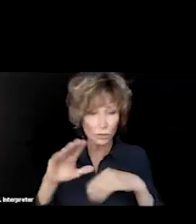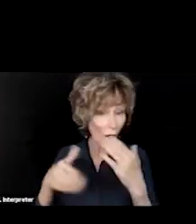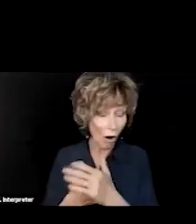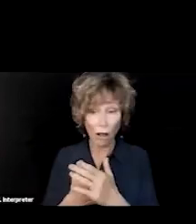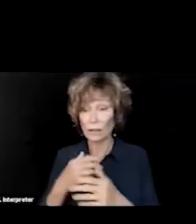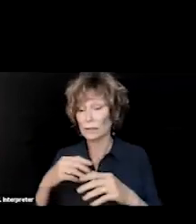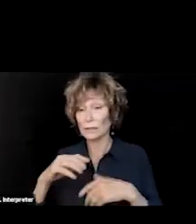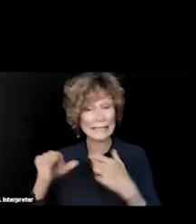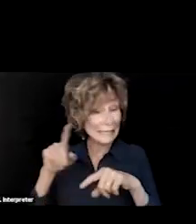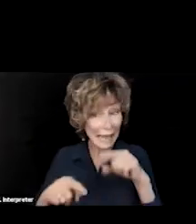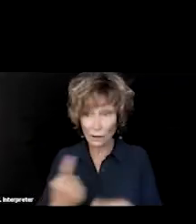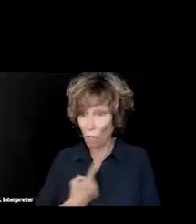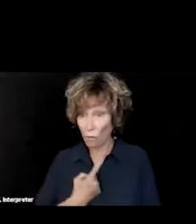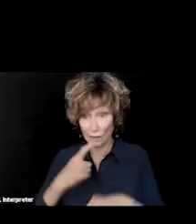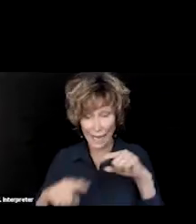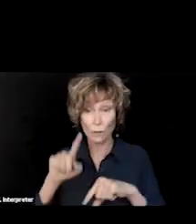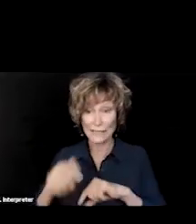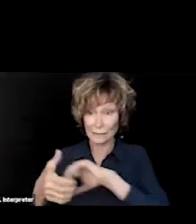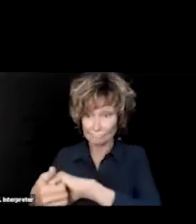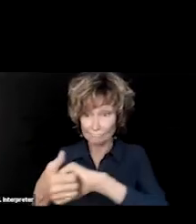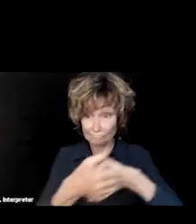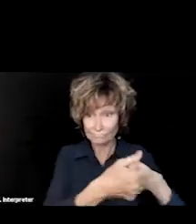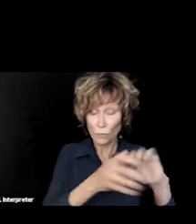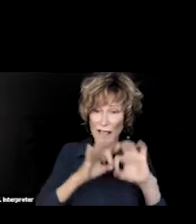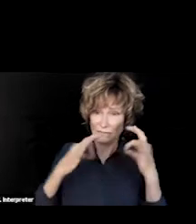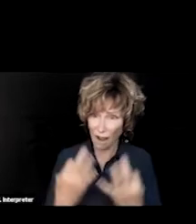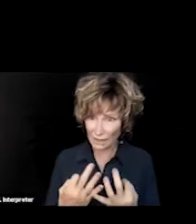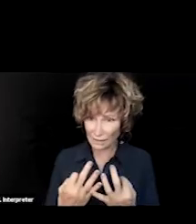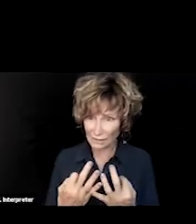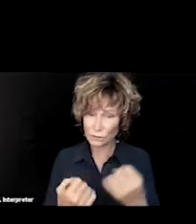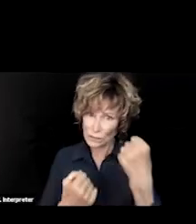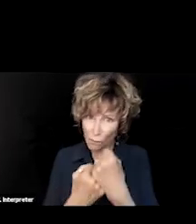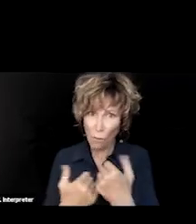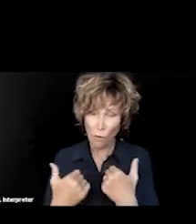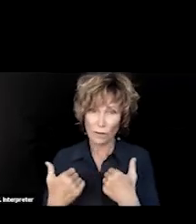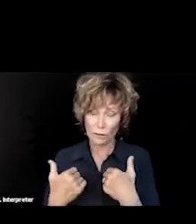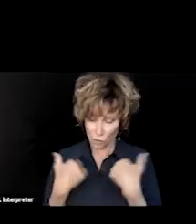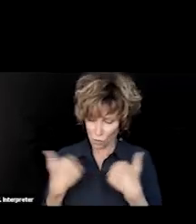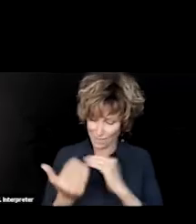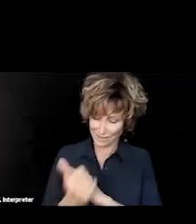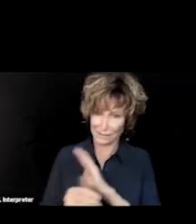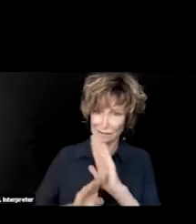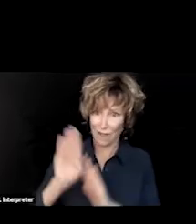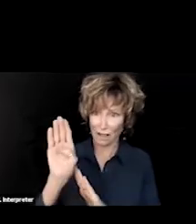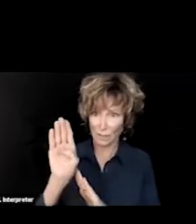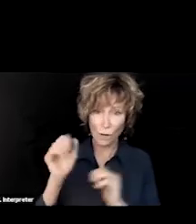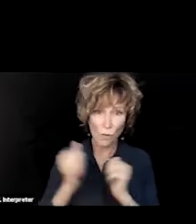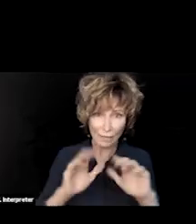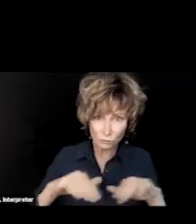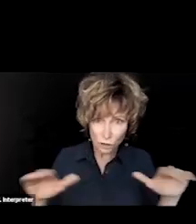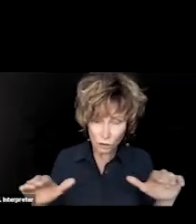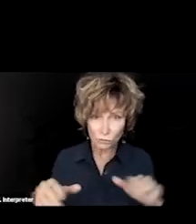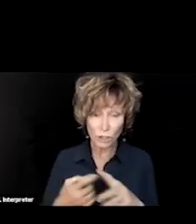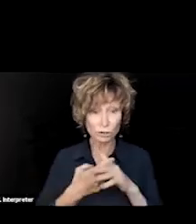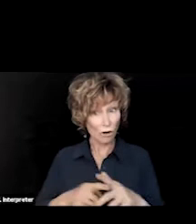alone. We need to form alliances with families to support youth skill development in our children,